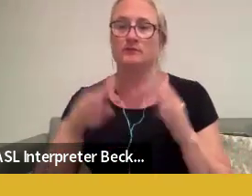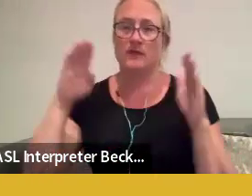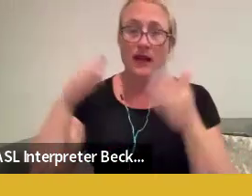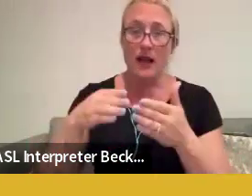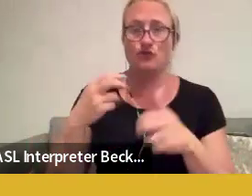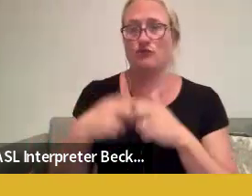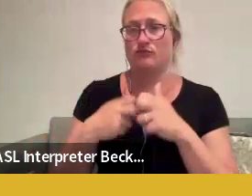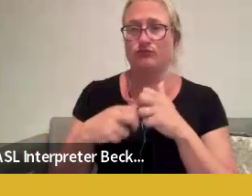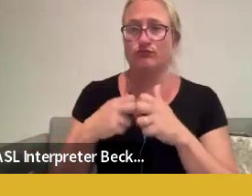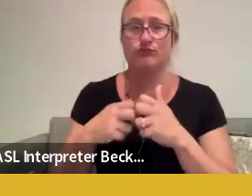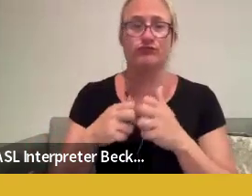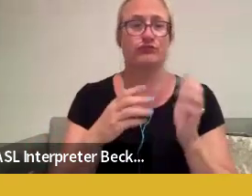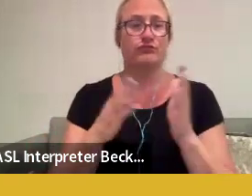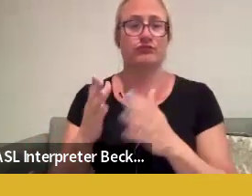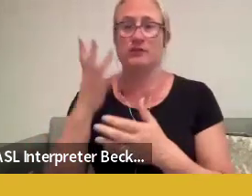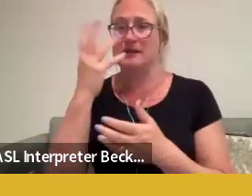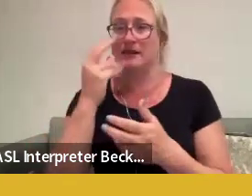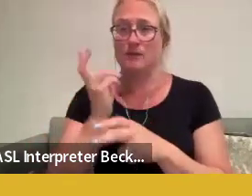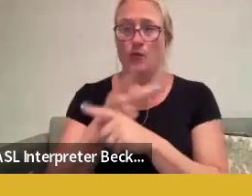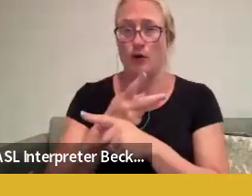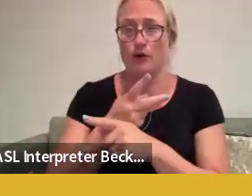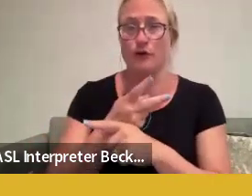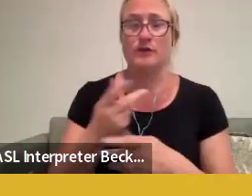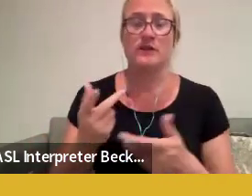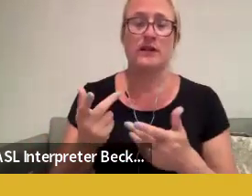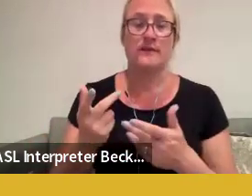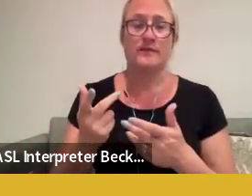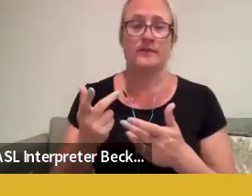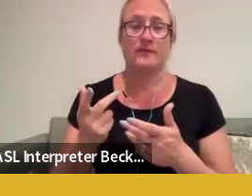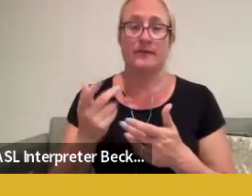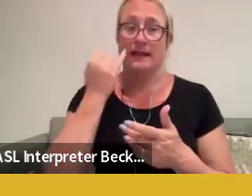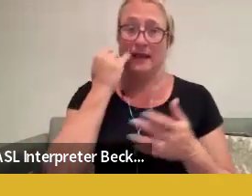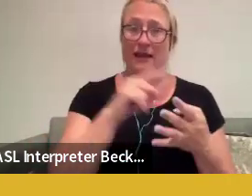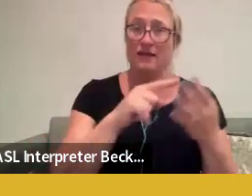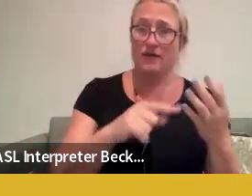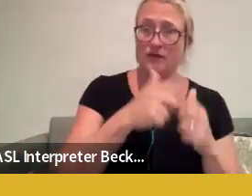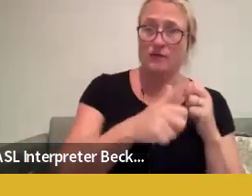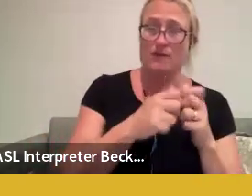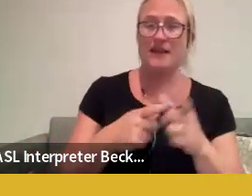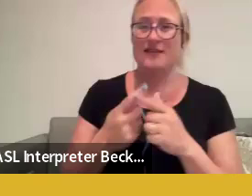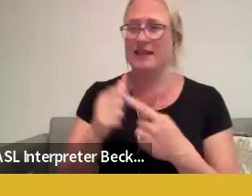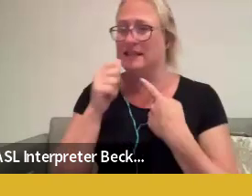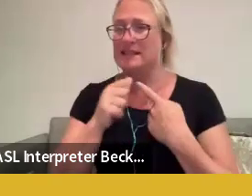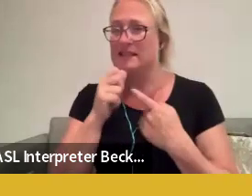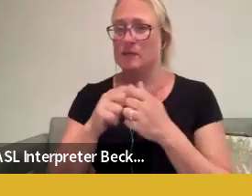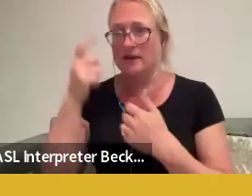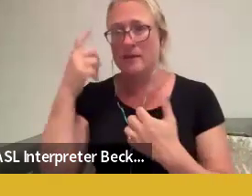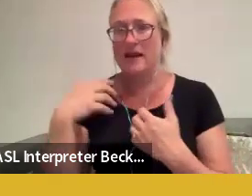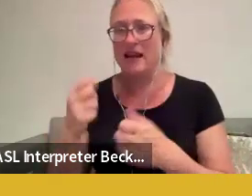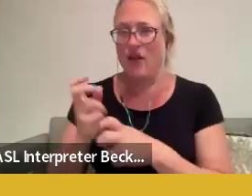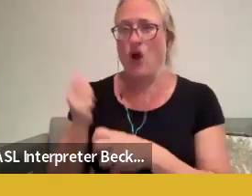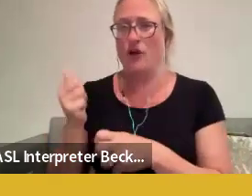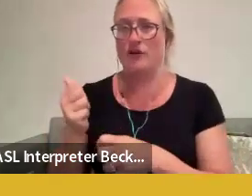difficulty concentrating, and difficulty sleeping. This can make it more difficult to cope with your mental health conditions and your